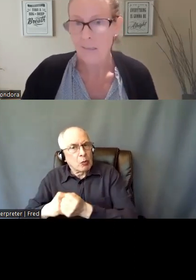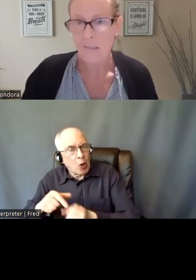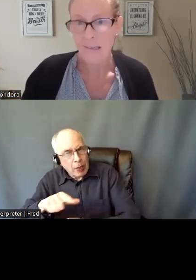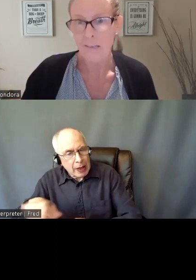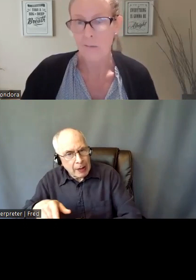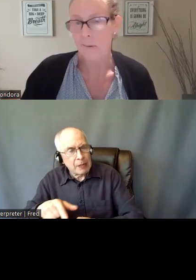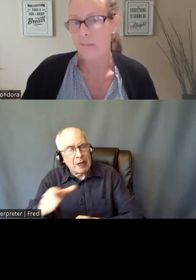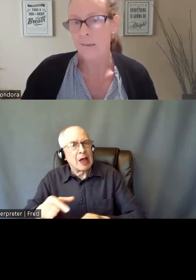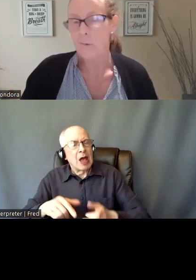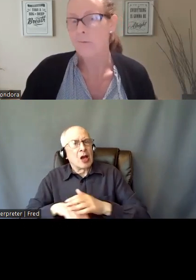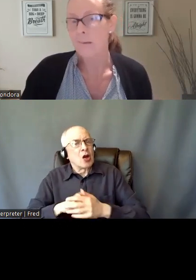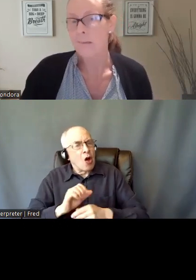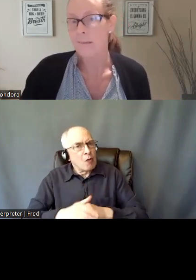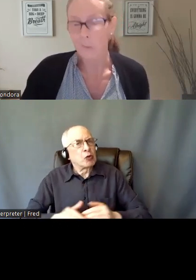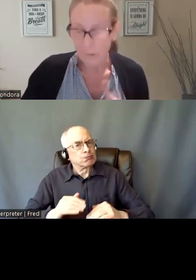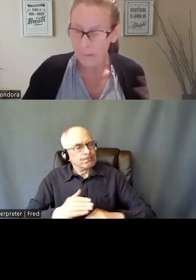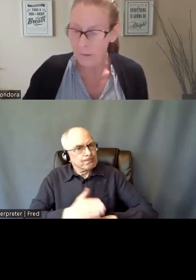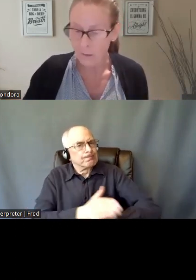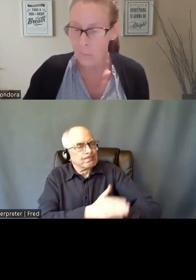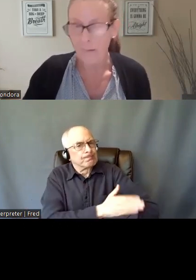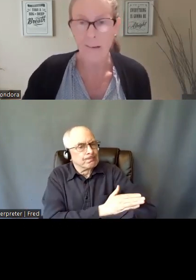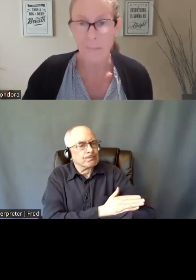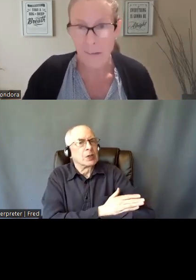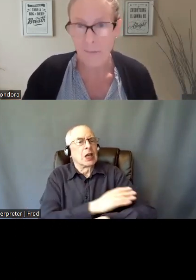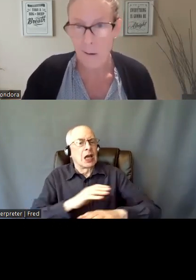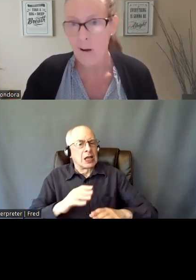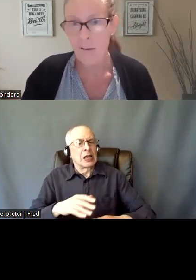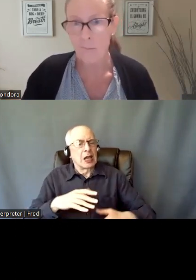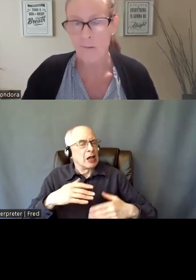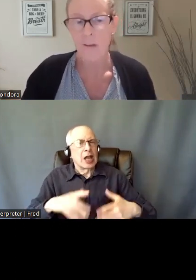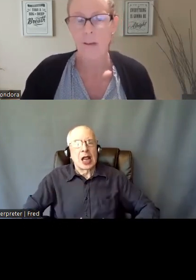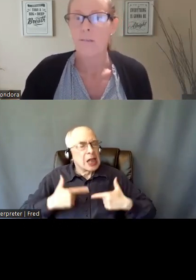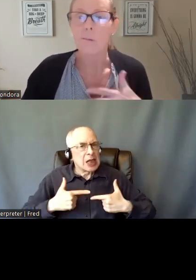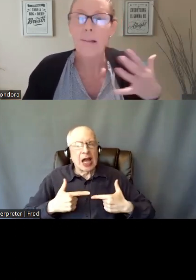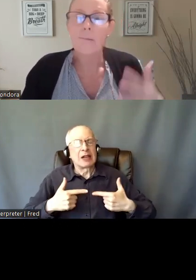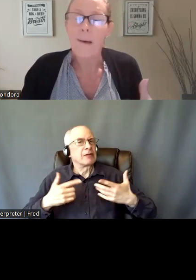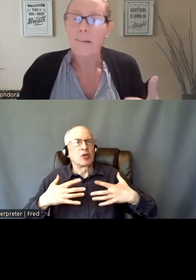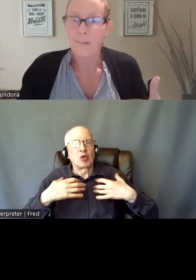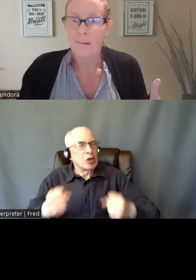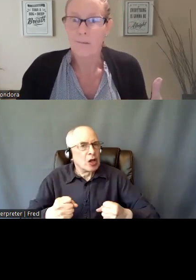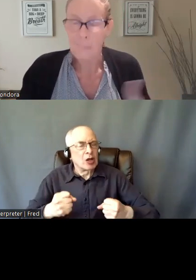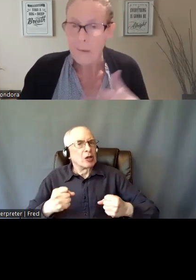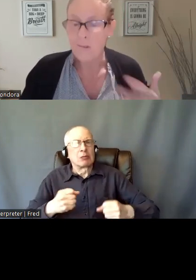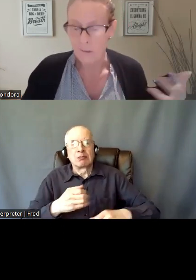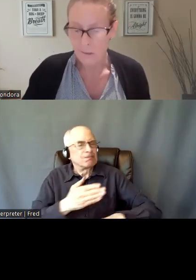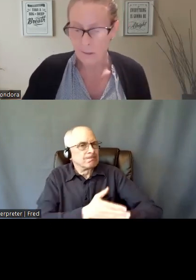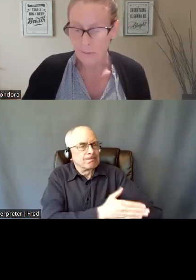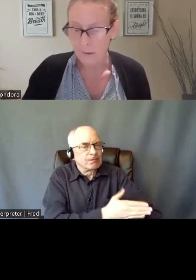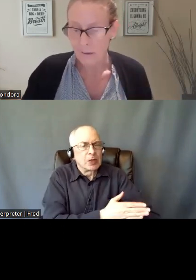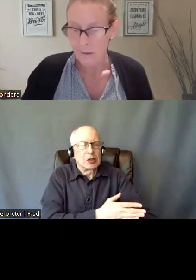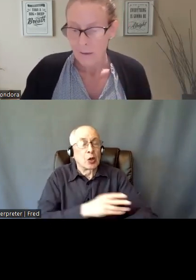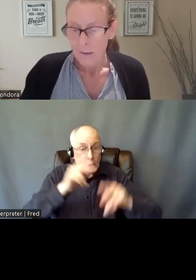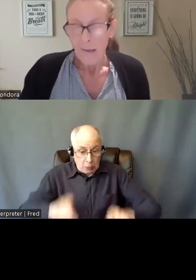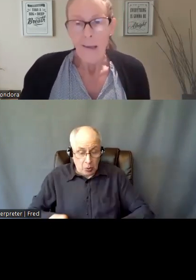planning processes. We see improvements in both clinical and quality of life outcomes. So lots of benefits for persons